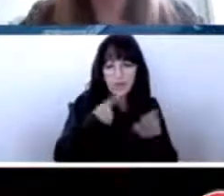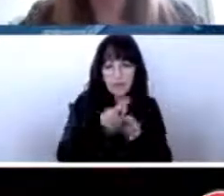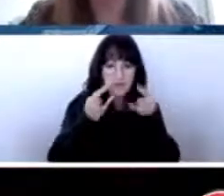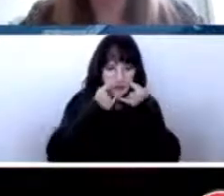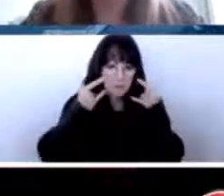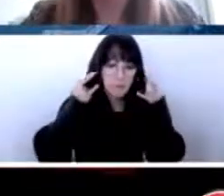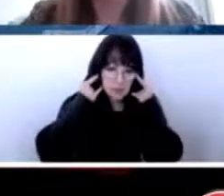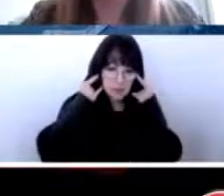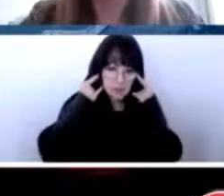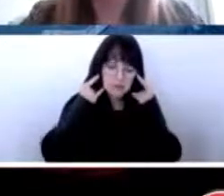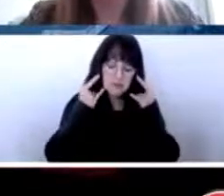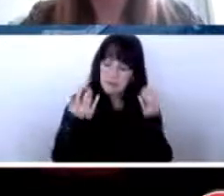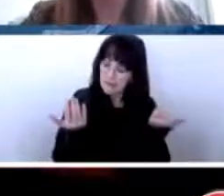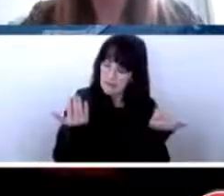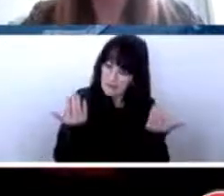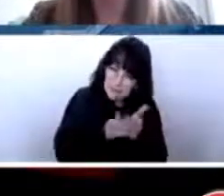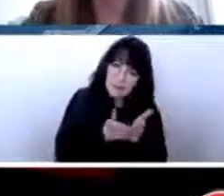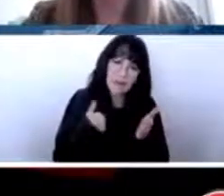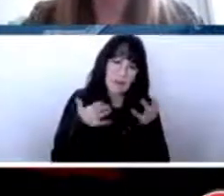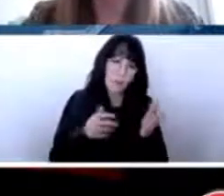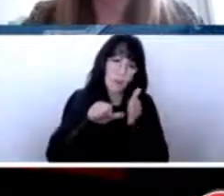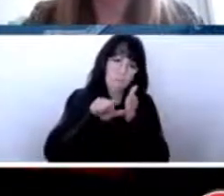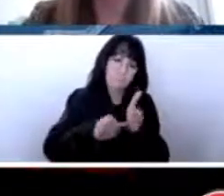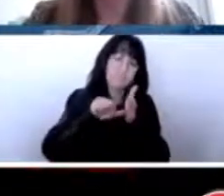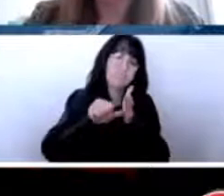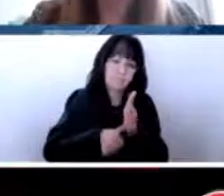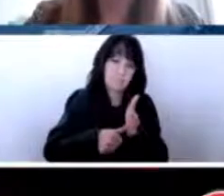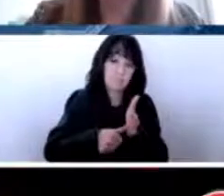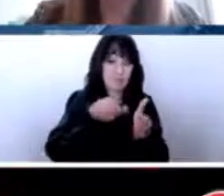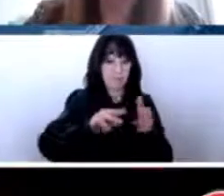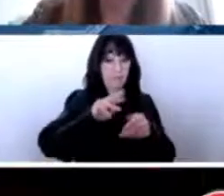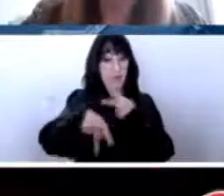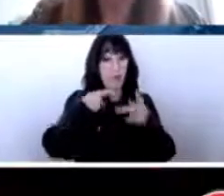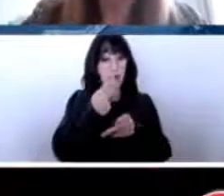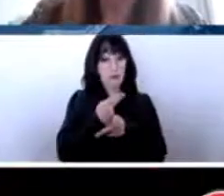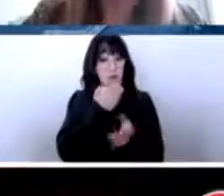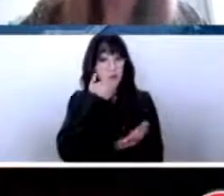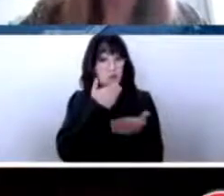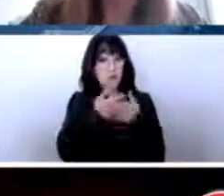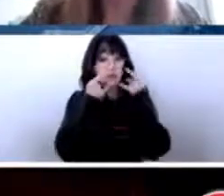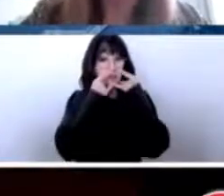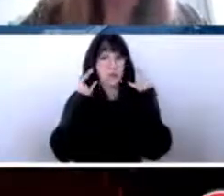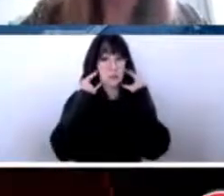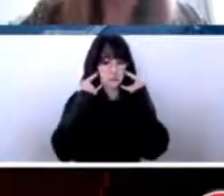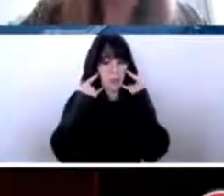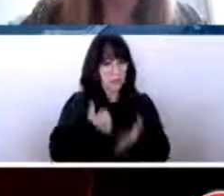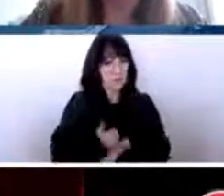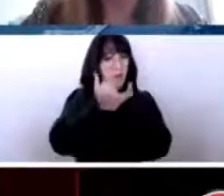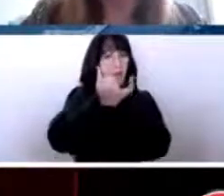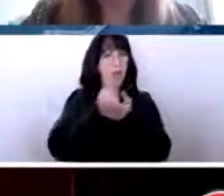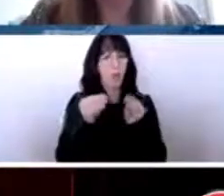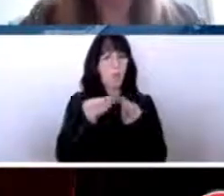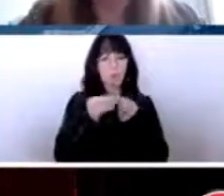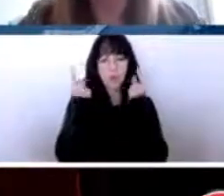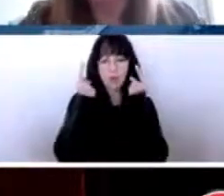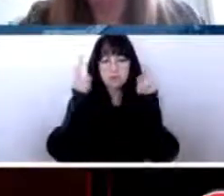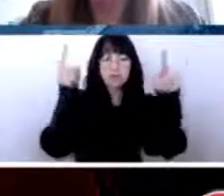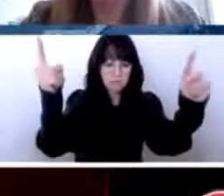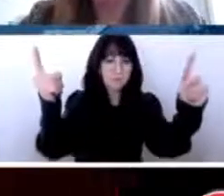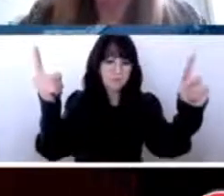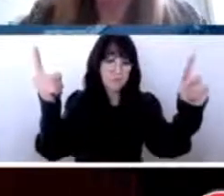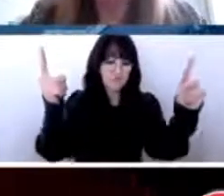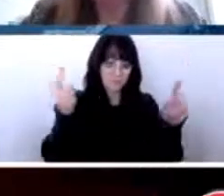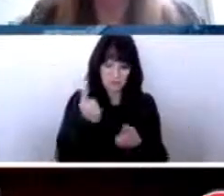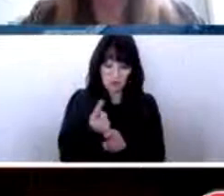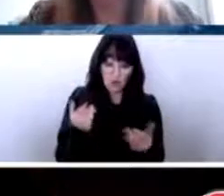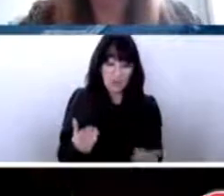just really important again to remember how much of a difference that masks can make. But at this time, because this is so